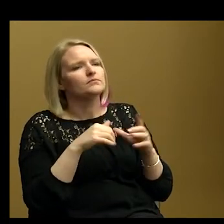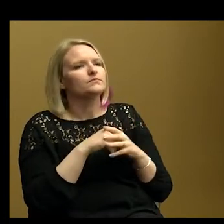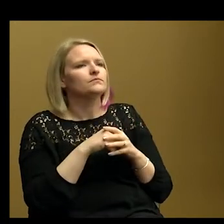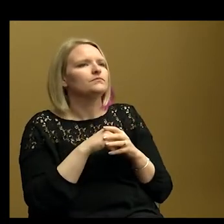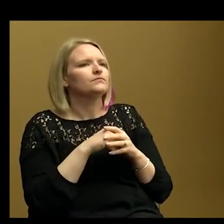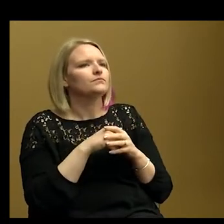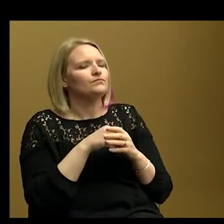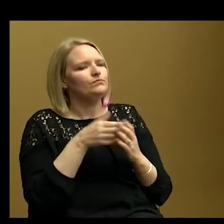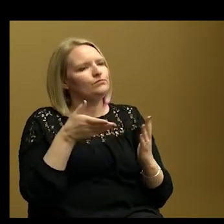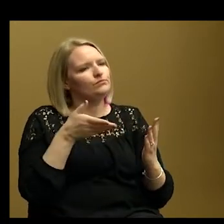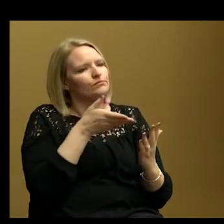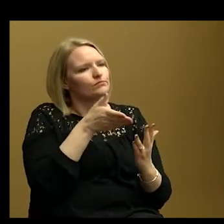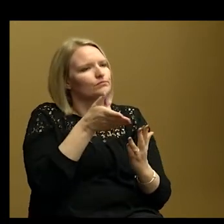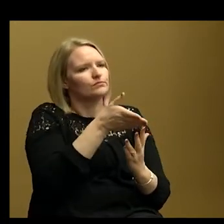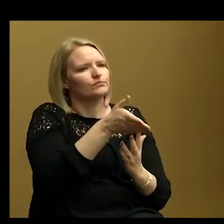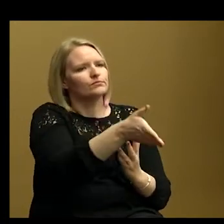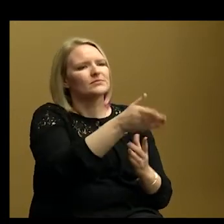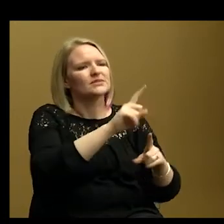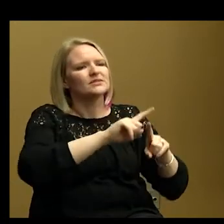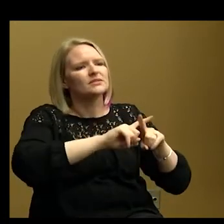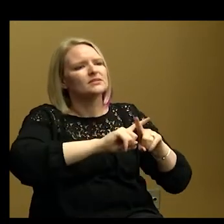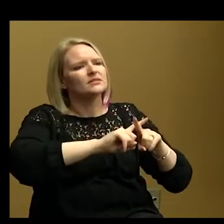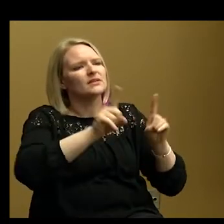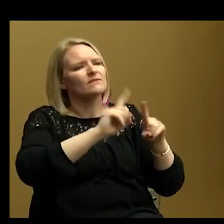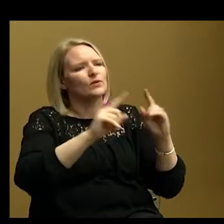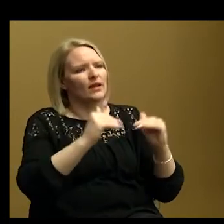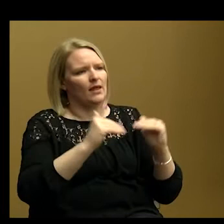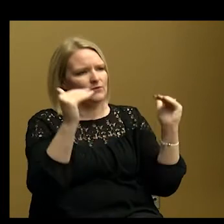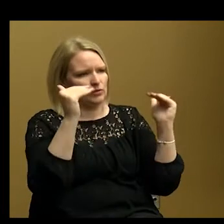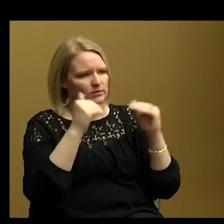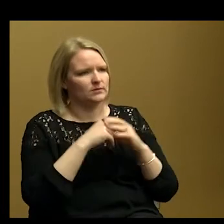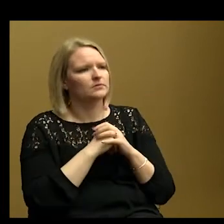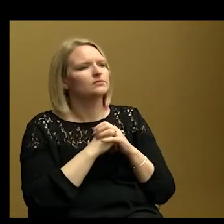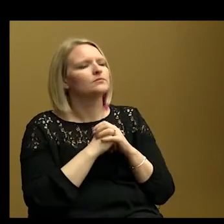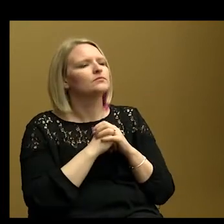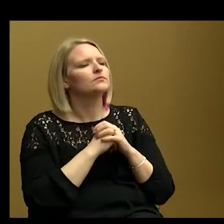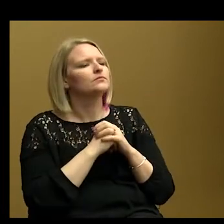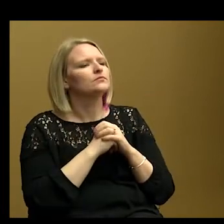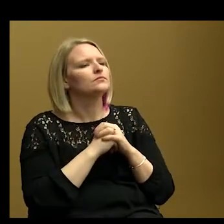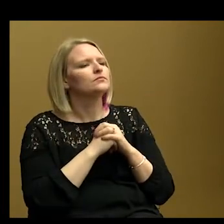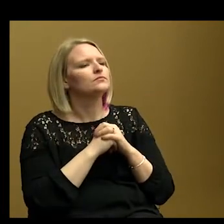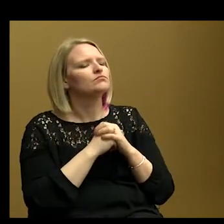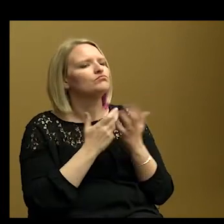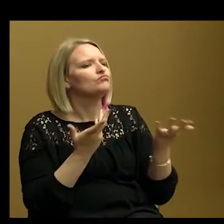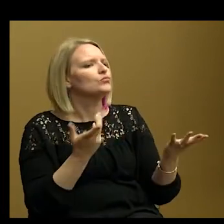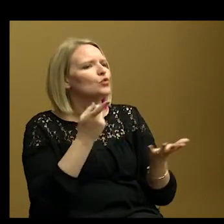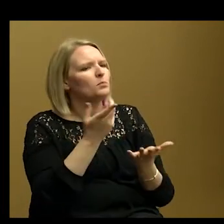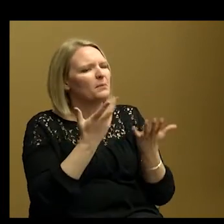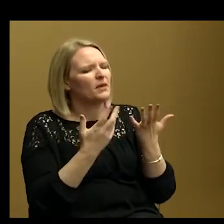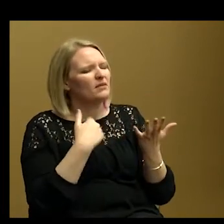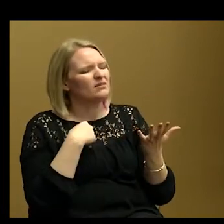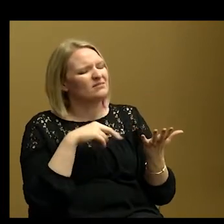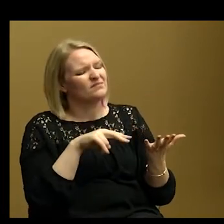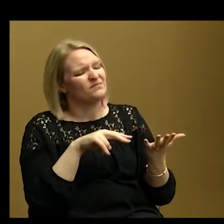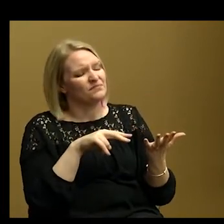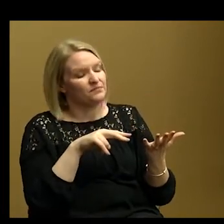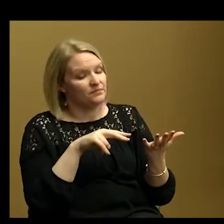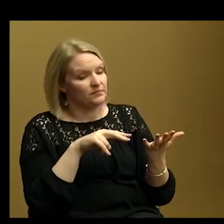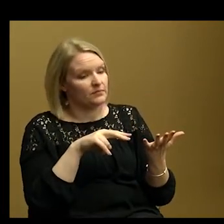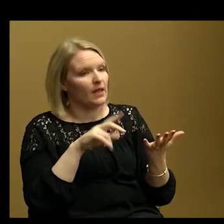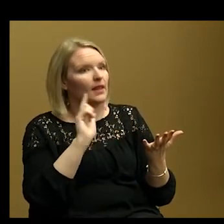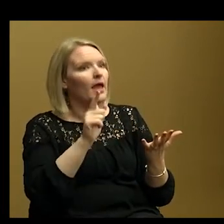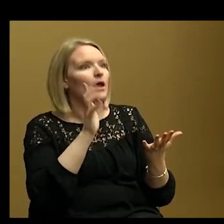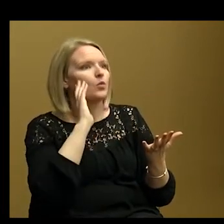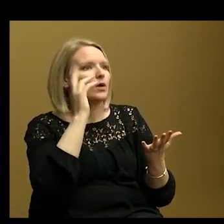through those different levels. You just don't realize at the time when you're first doing